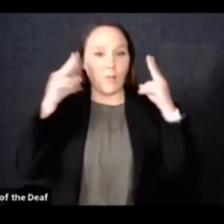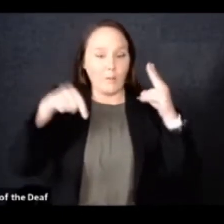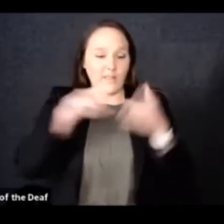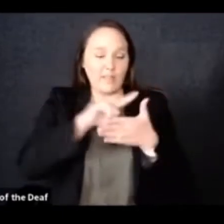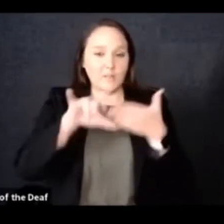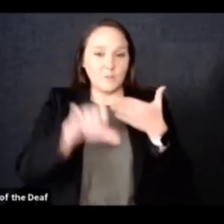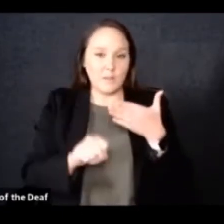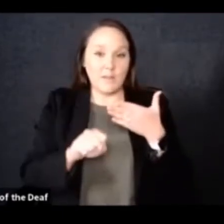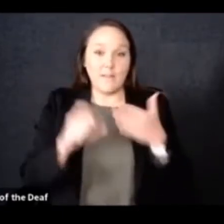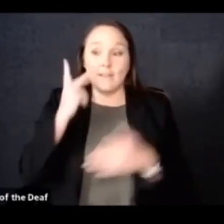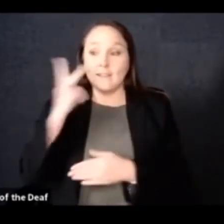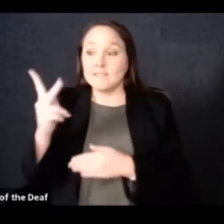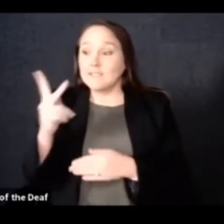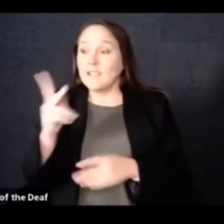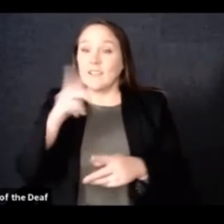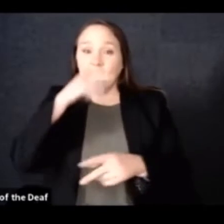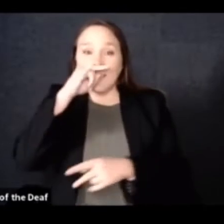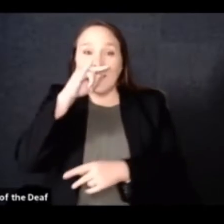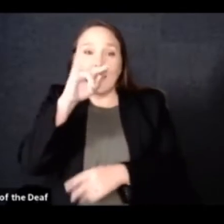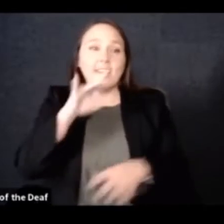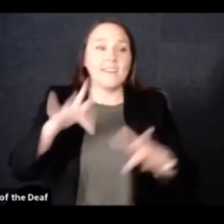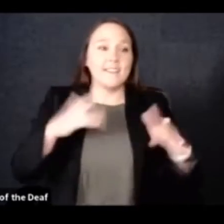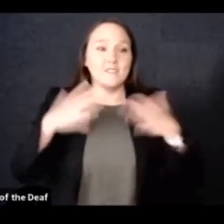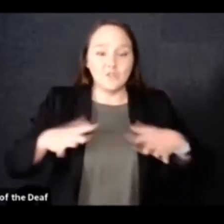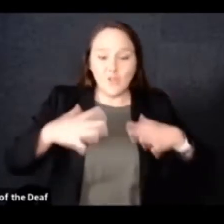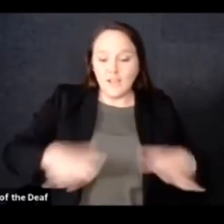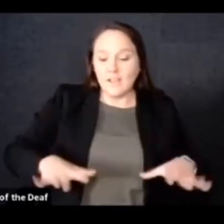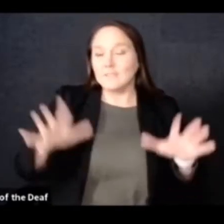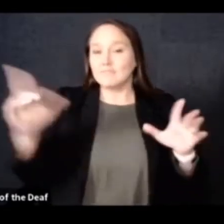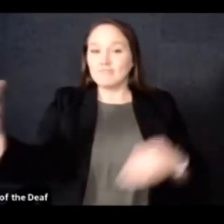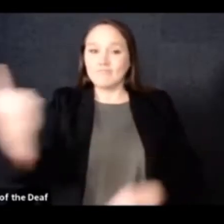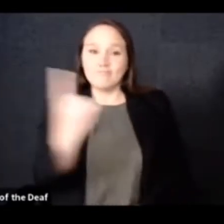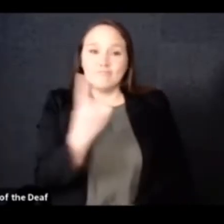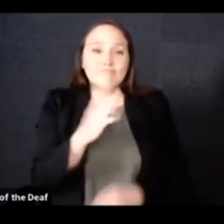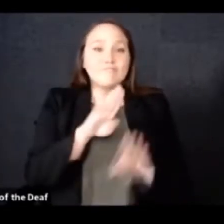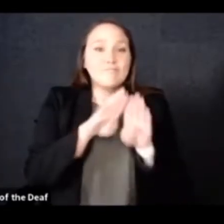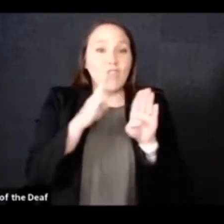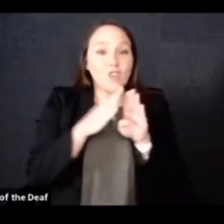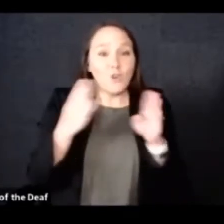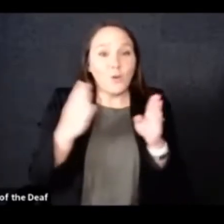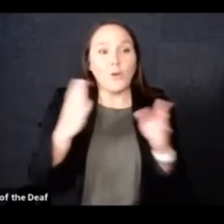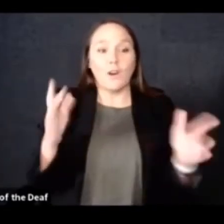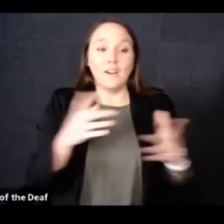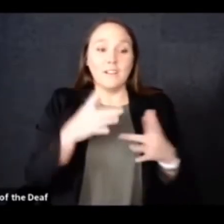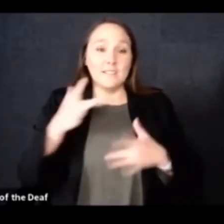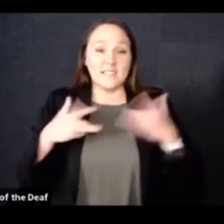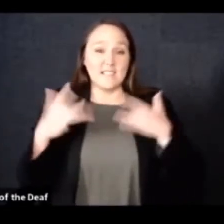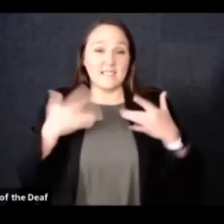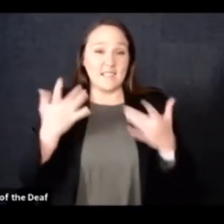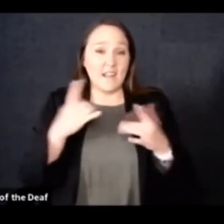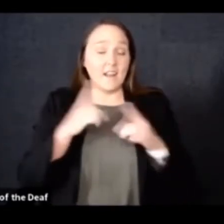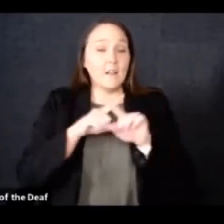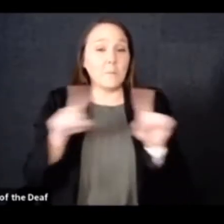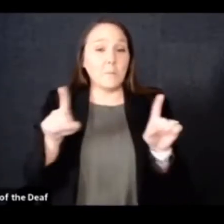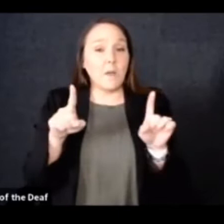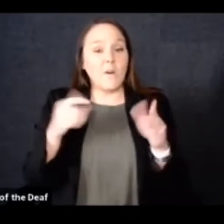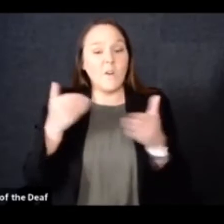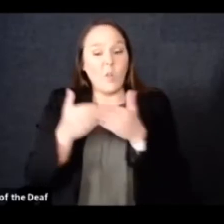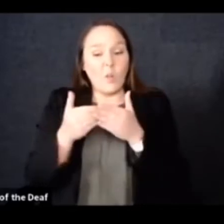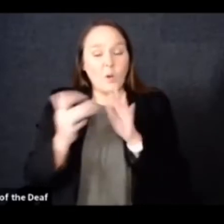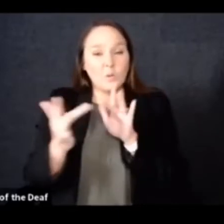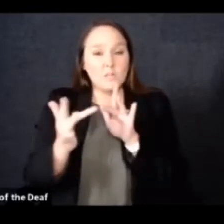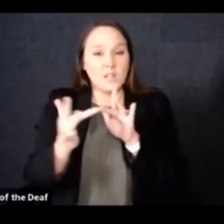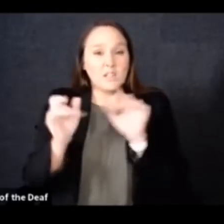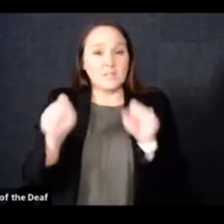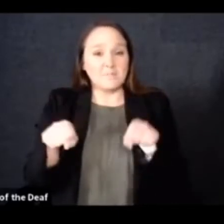up children come to your door begging for candy can be a highlight for many folks. However, this close contact can increase the risk